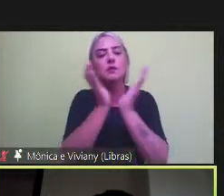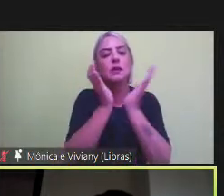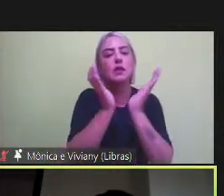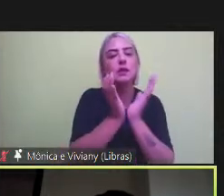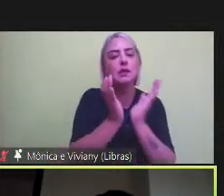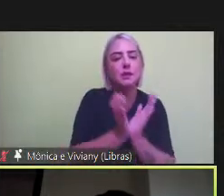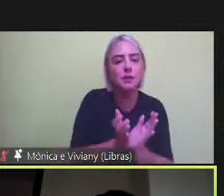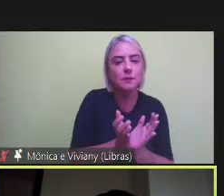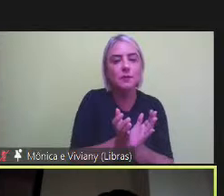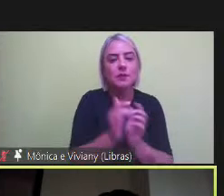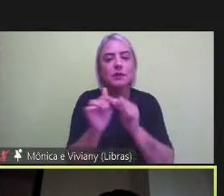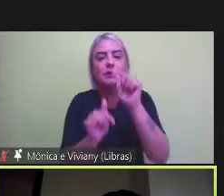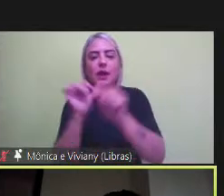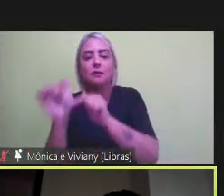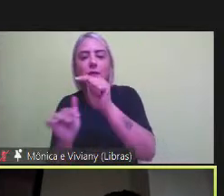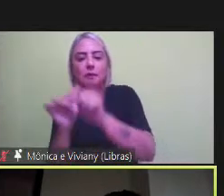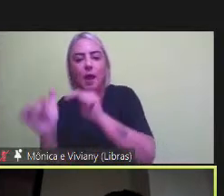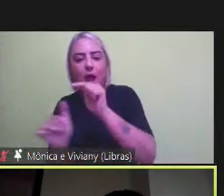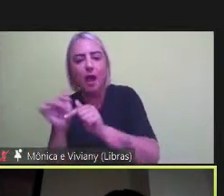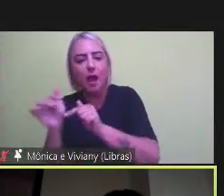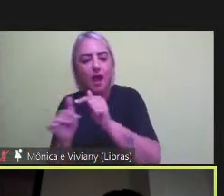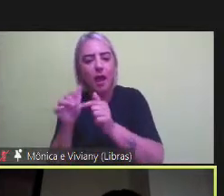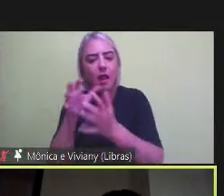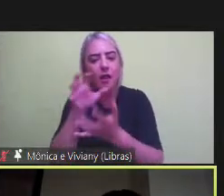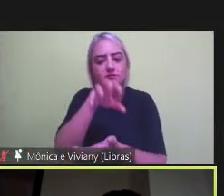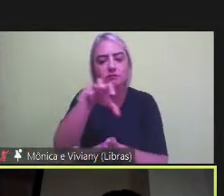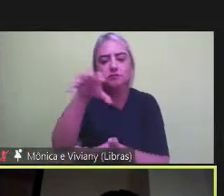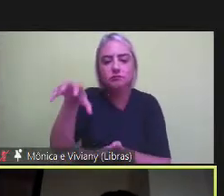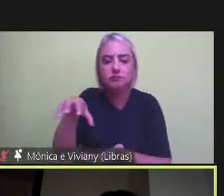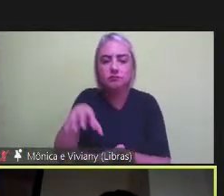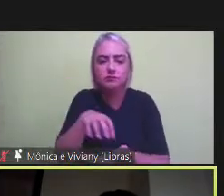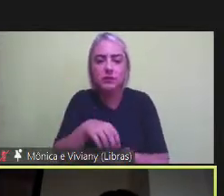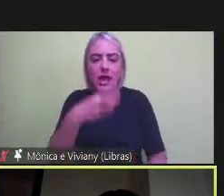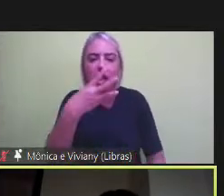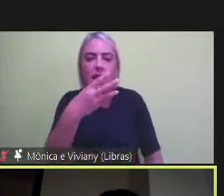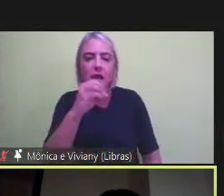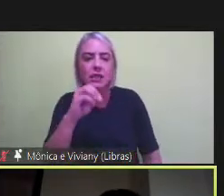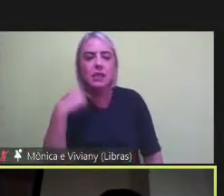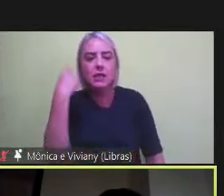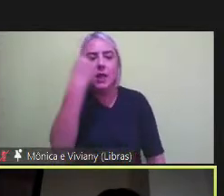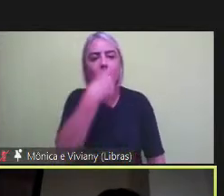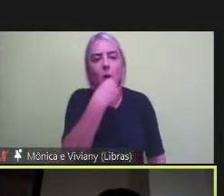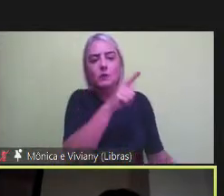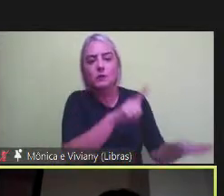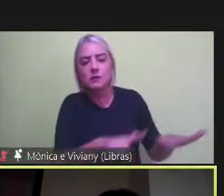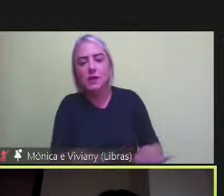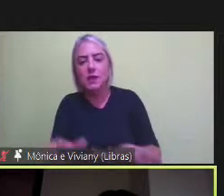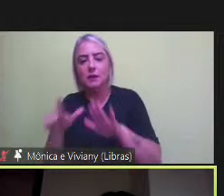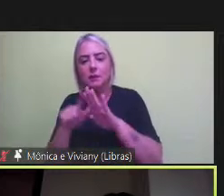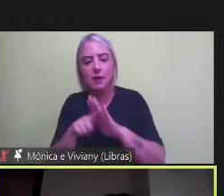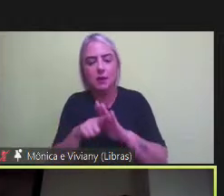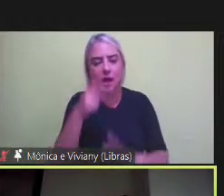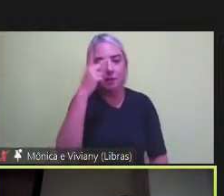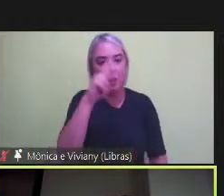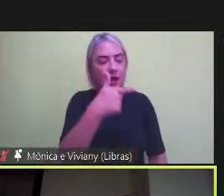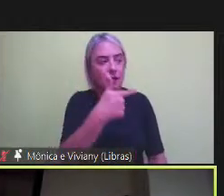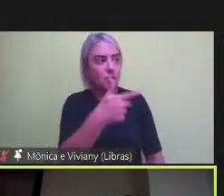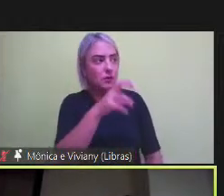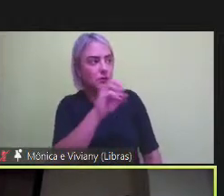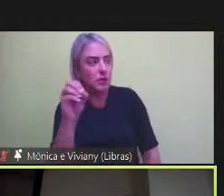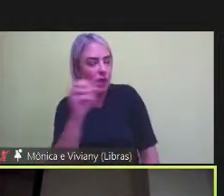have teams that allocates 30 weekly hours for each